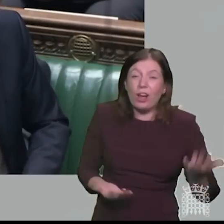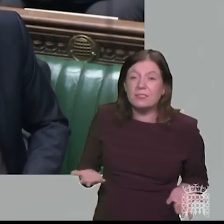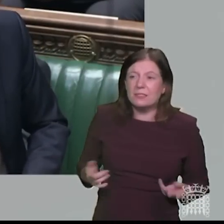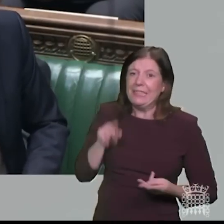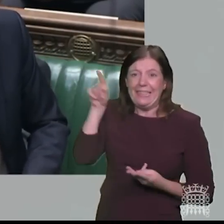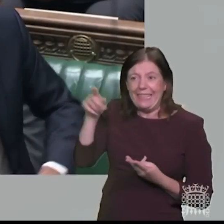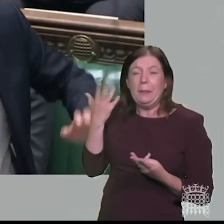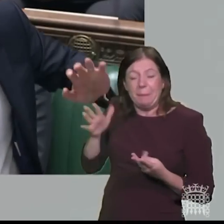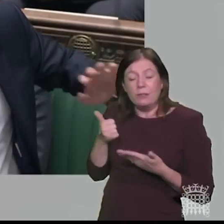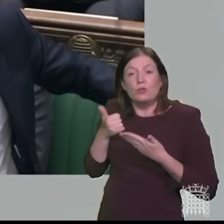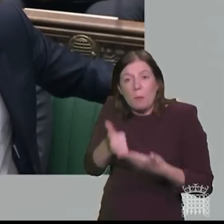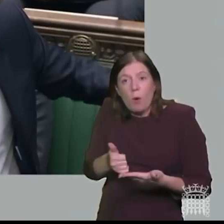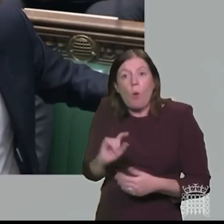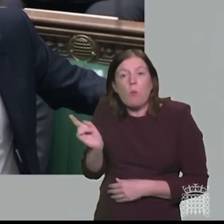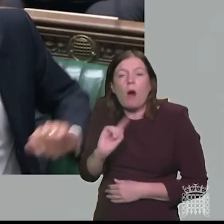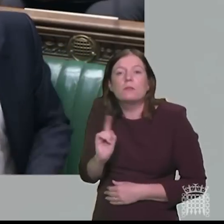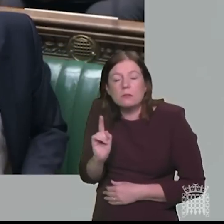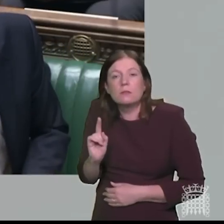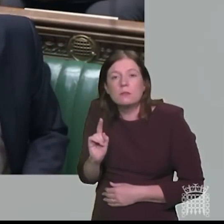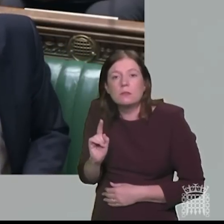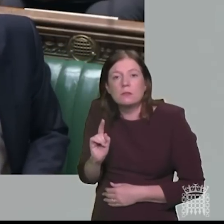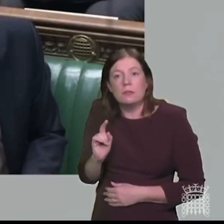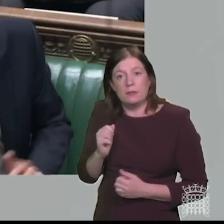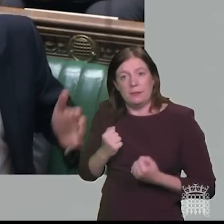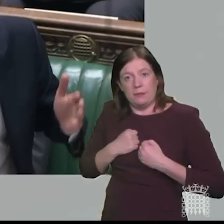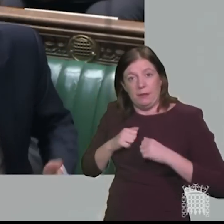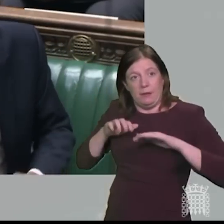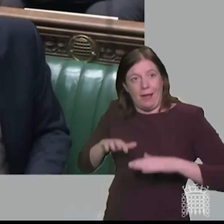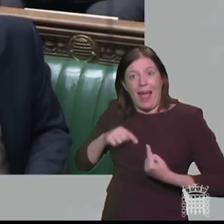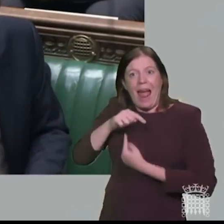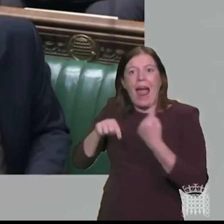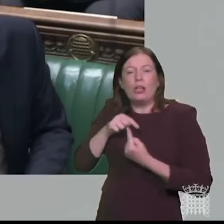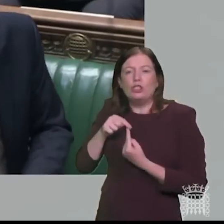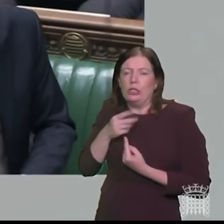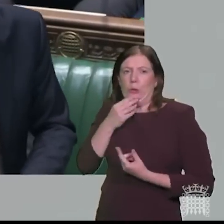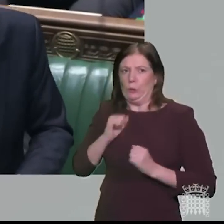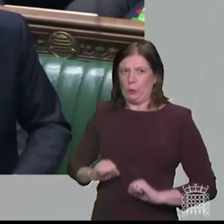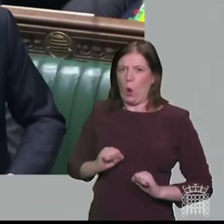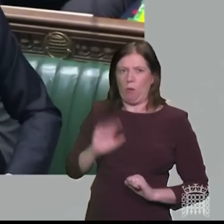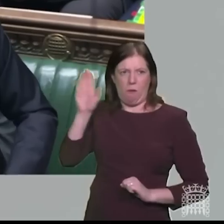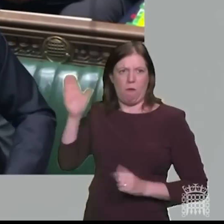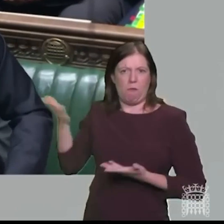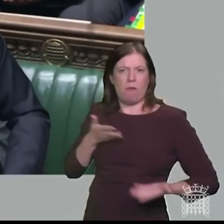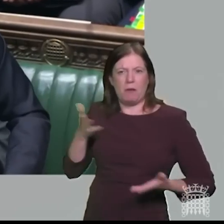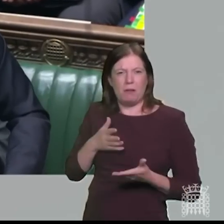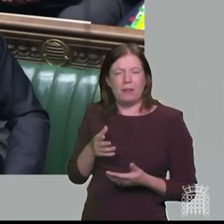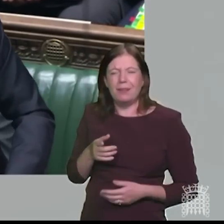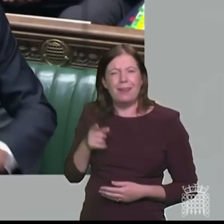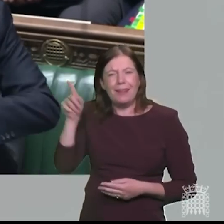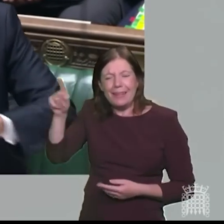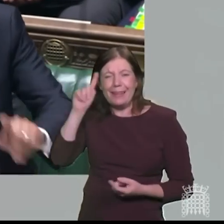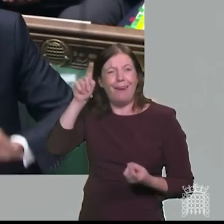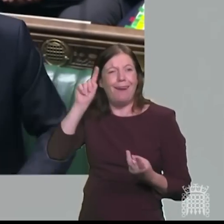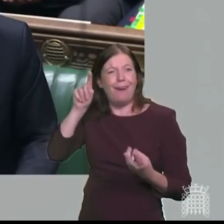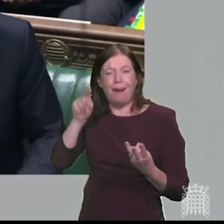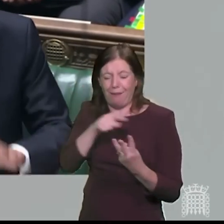and supported plans to not exploit our domestic sources of energy, Mr. Speaker, imperiling our energy security.